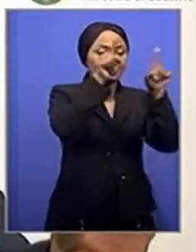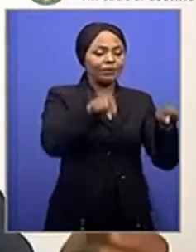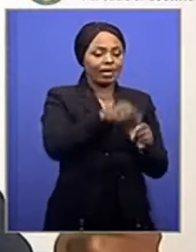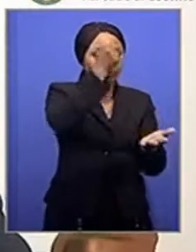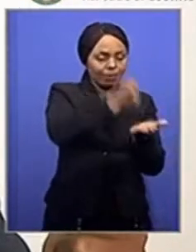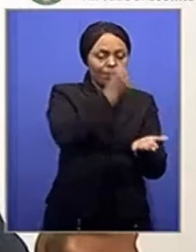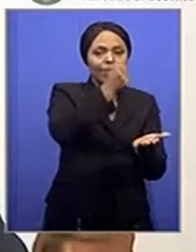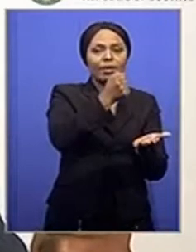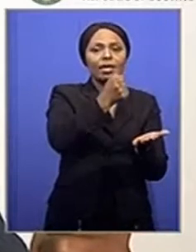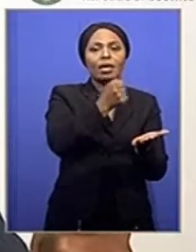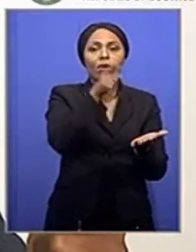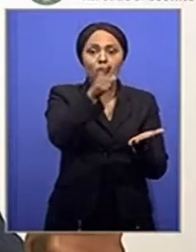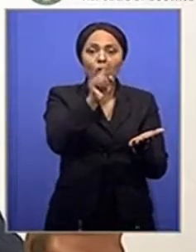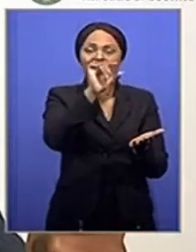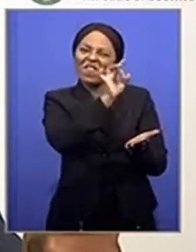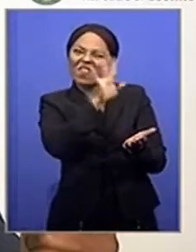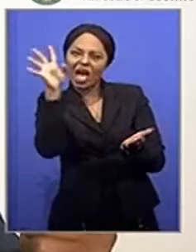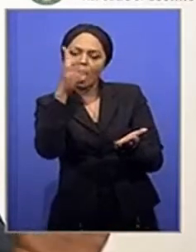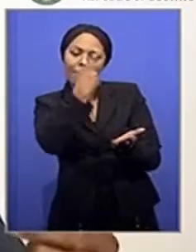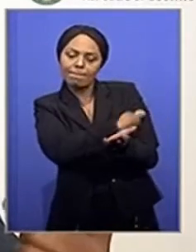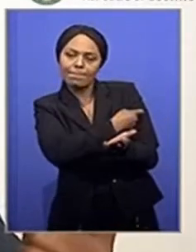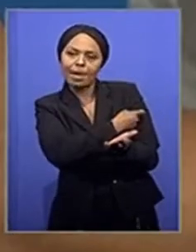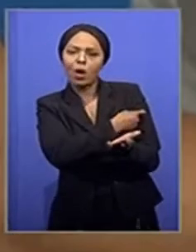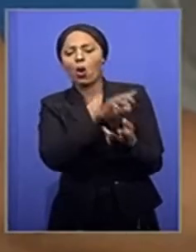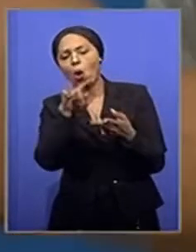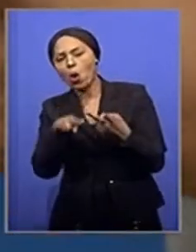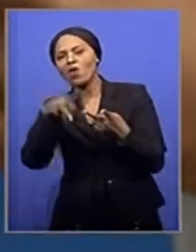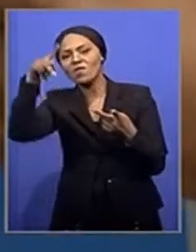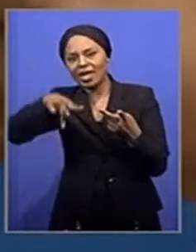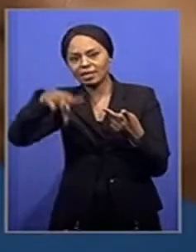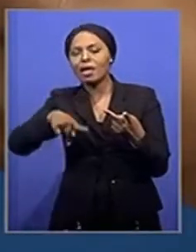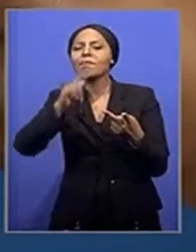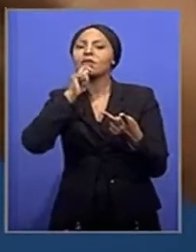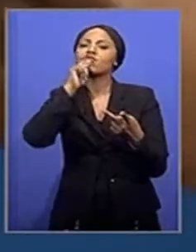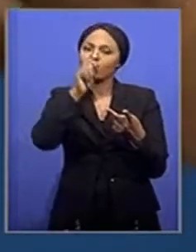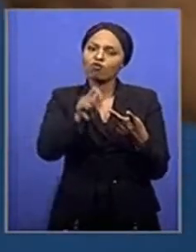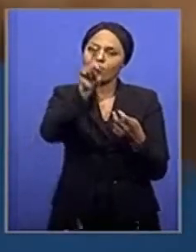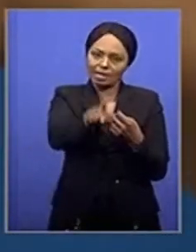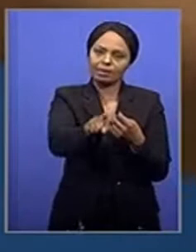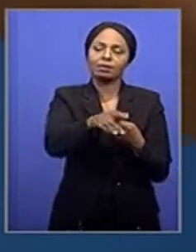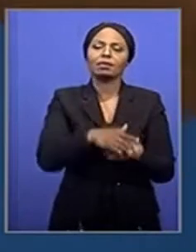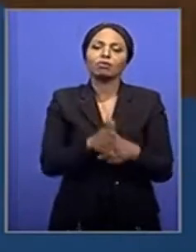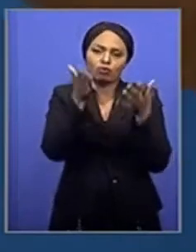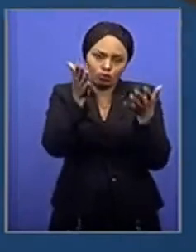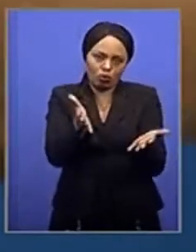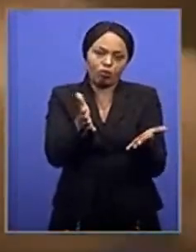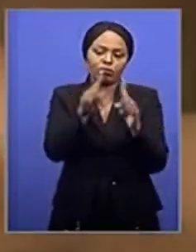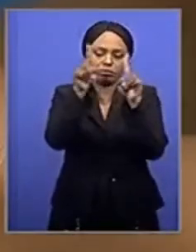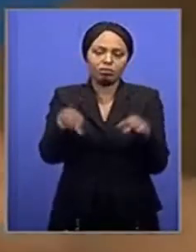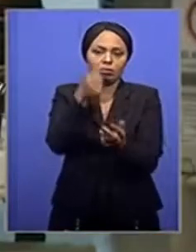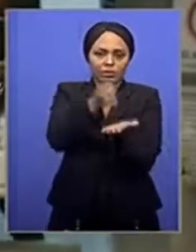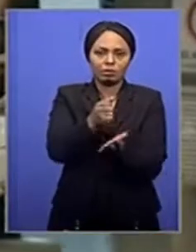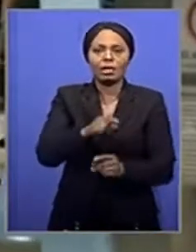jab of Pfizer, it must be real. Palo ya diphetetšo tša COVID-19 ka provinceng e theogetše